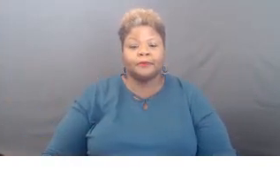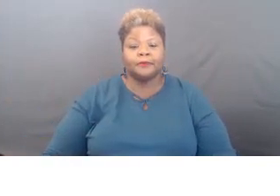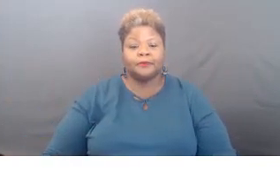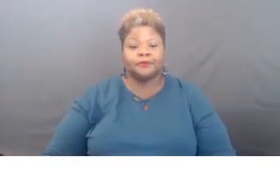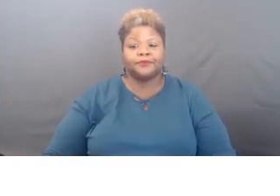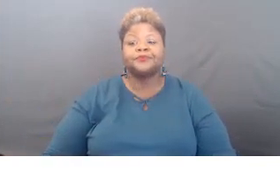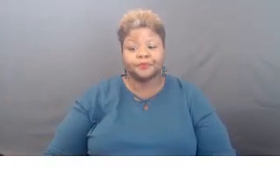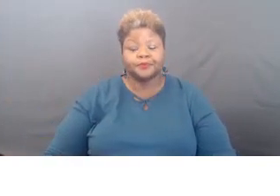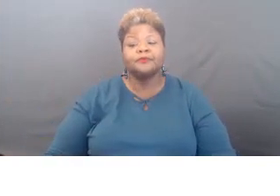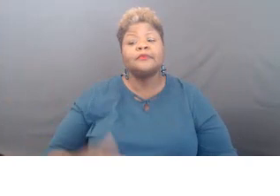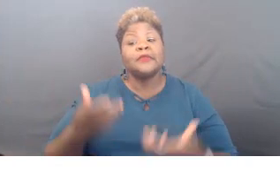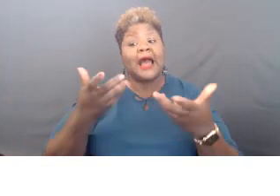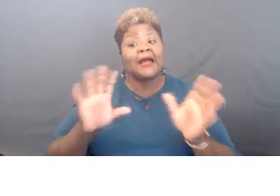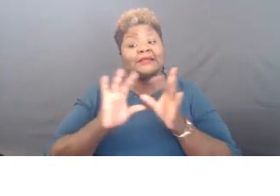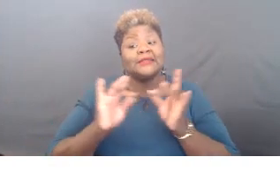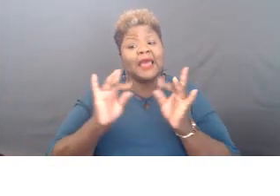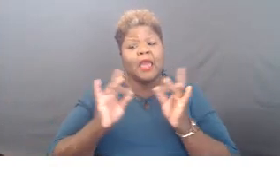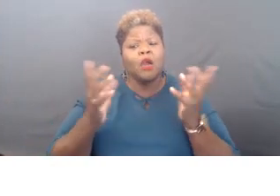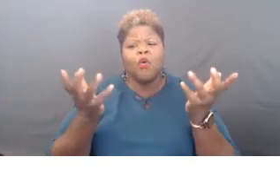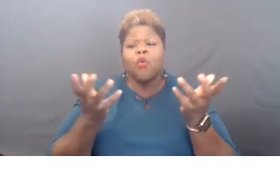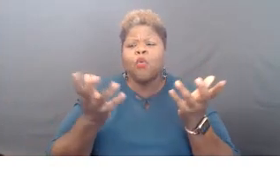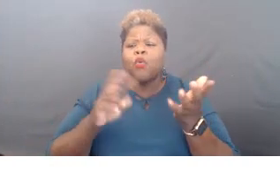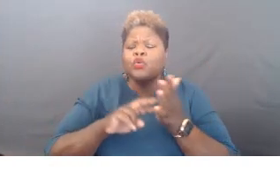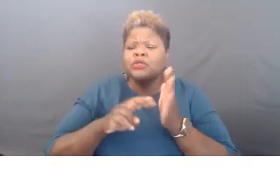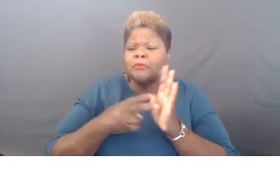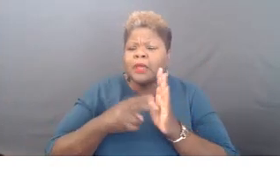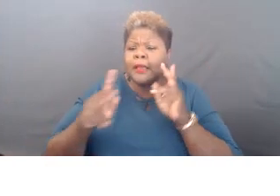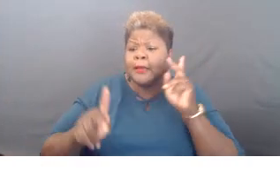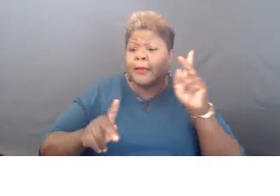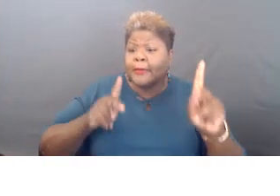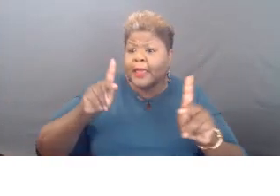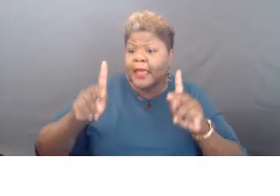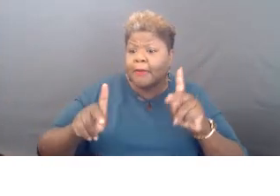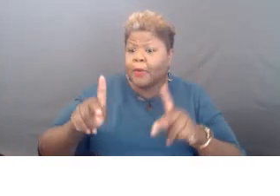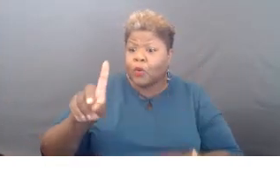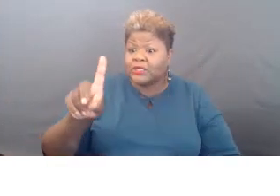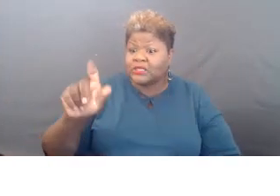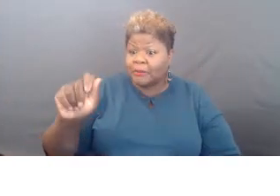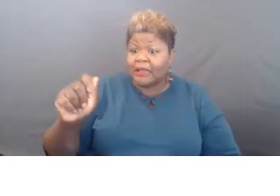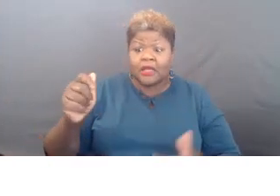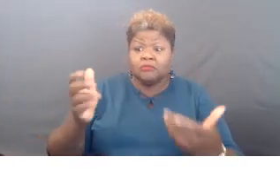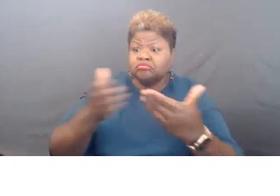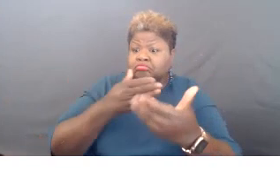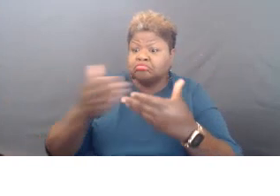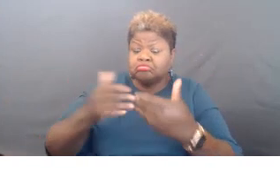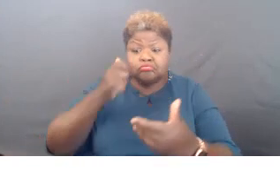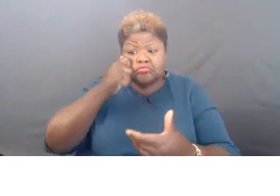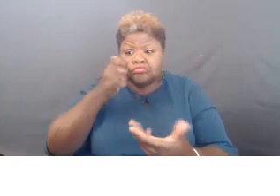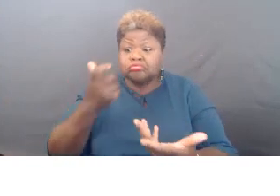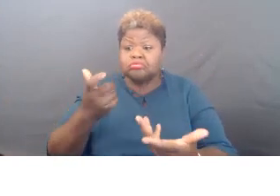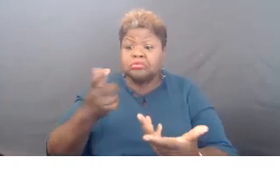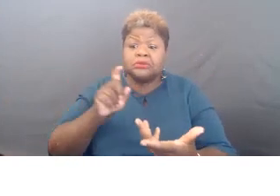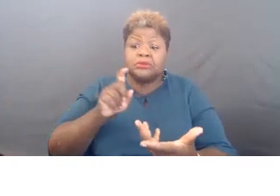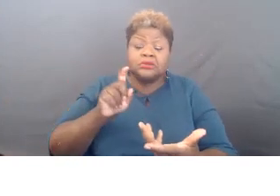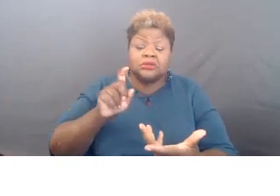So like I said before, what are the stakes? People with disabilities span every race, gender, sexual orientation, but are erased in nearly